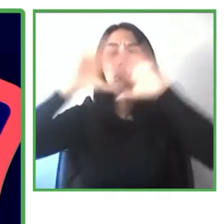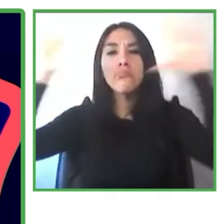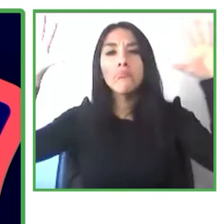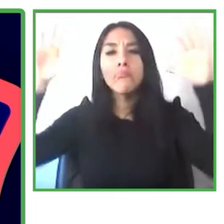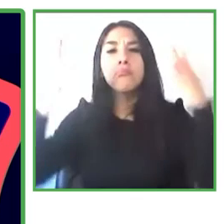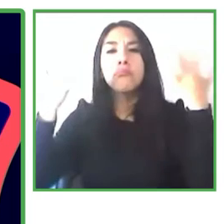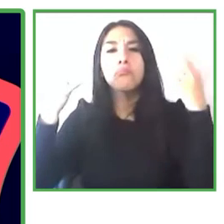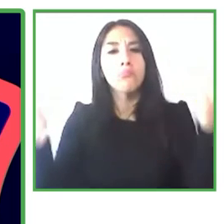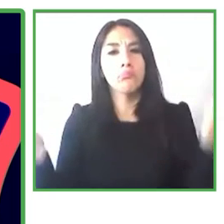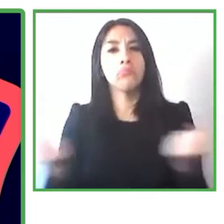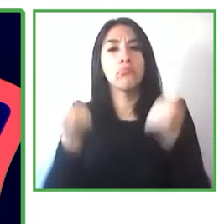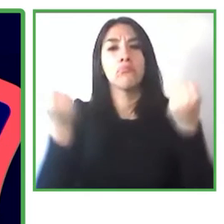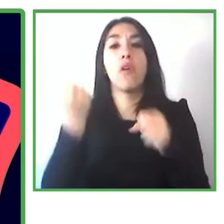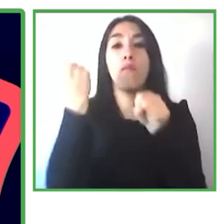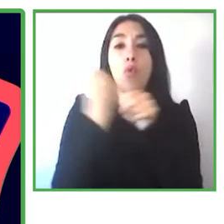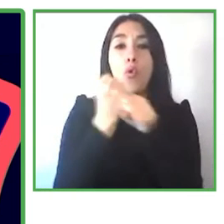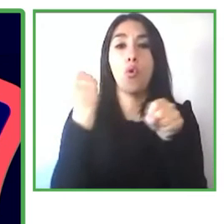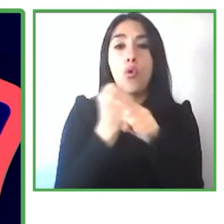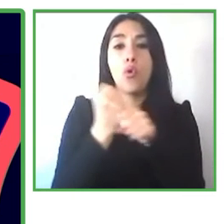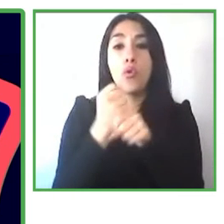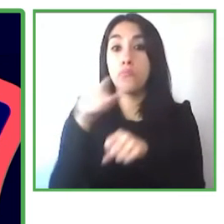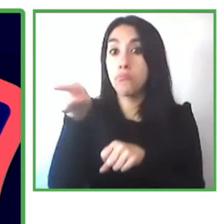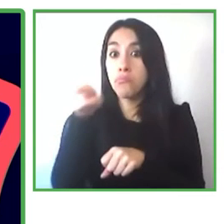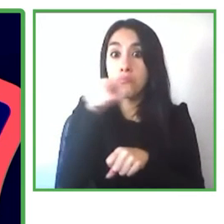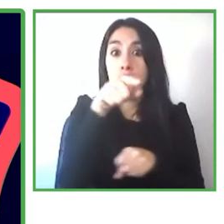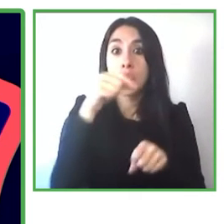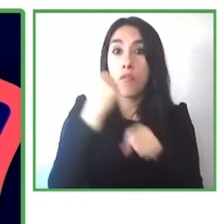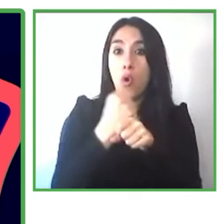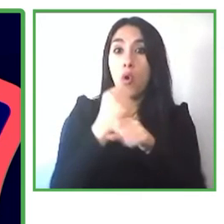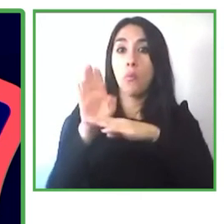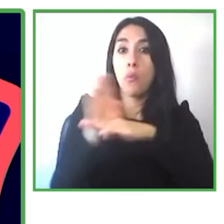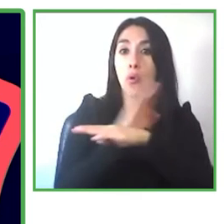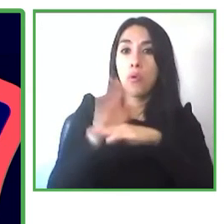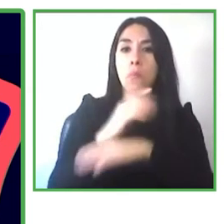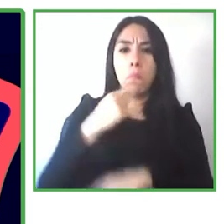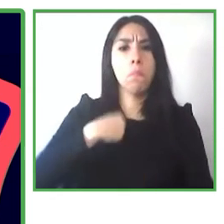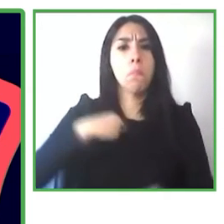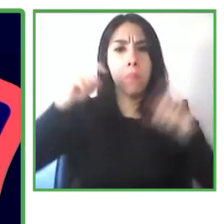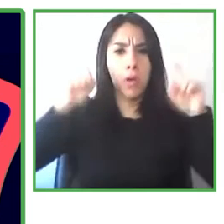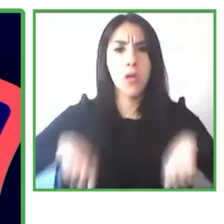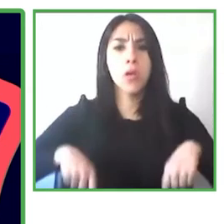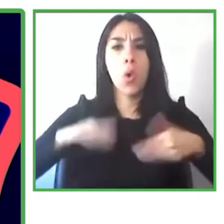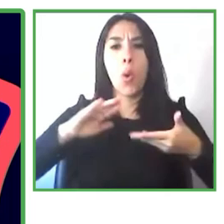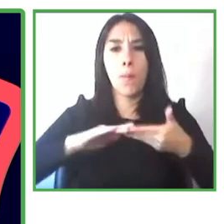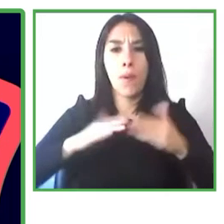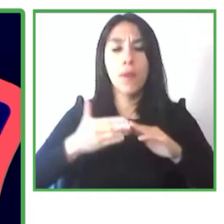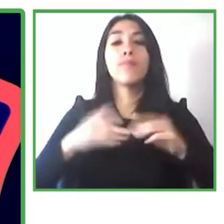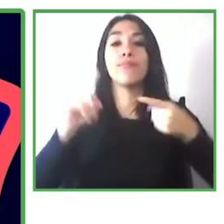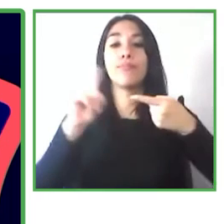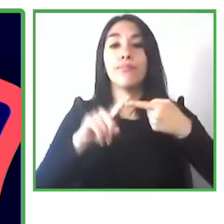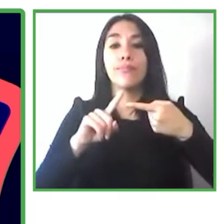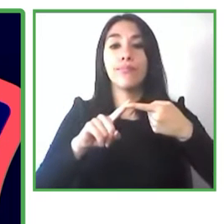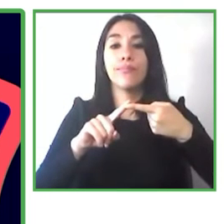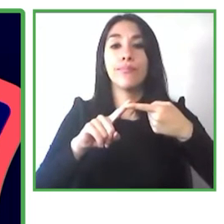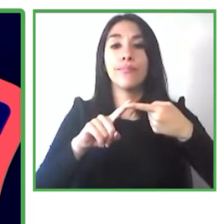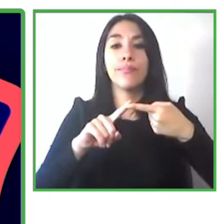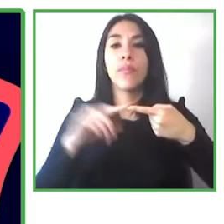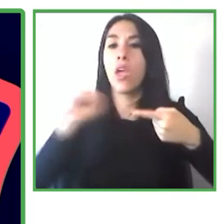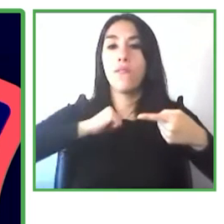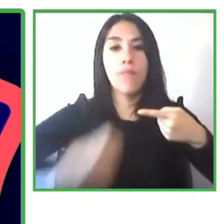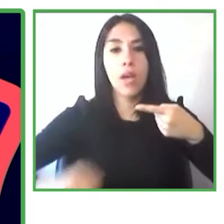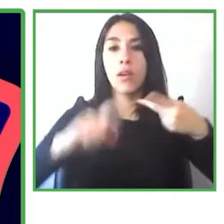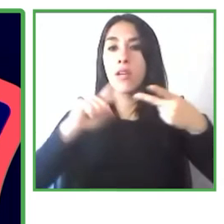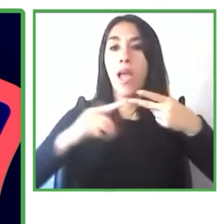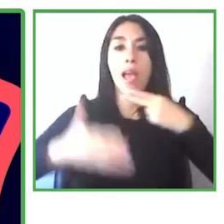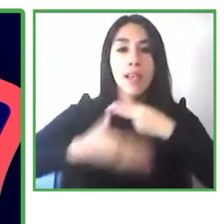we keep on working on this? And we wanted to have a strategy that was agile, practical, and that